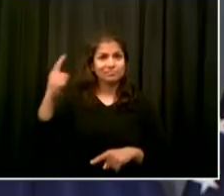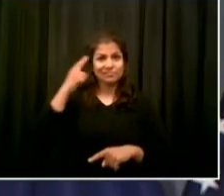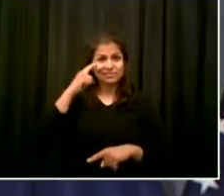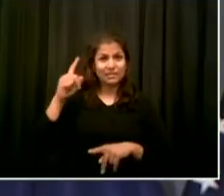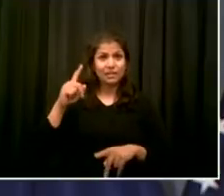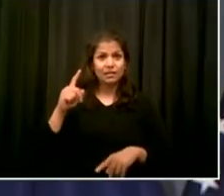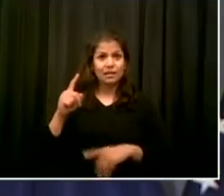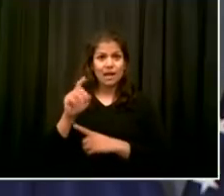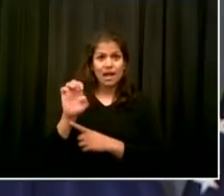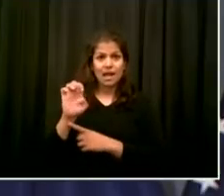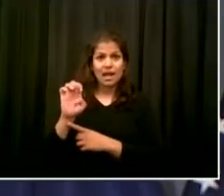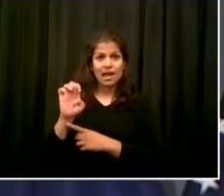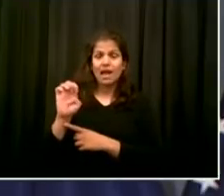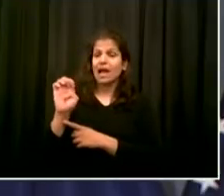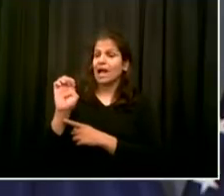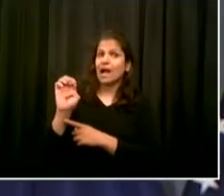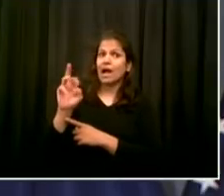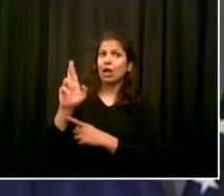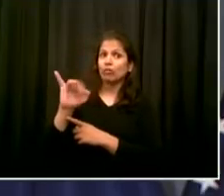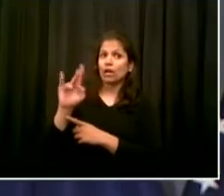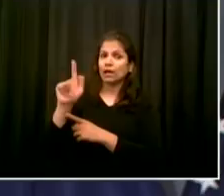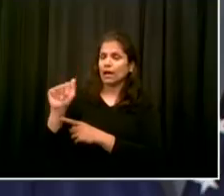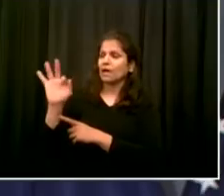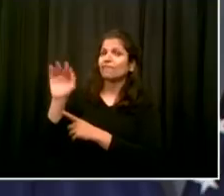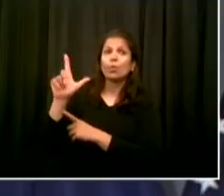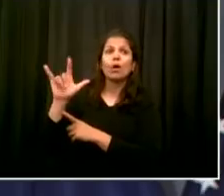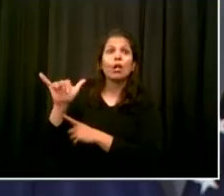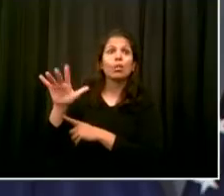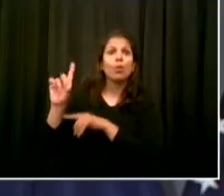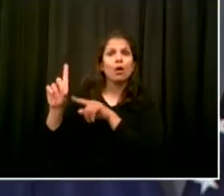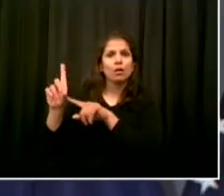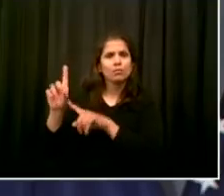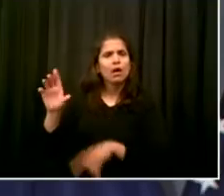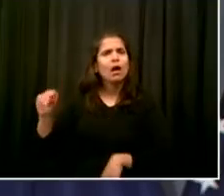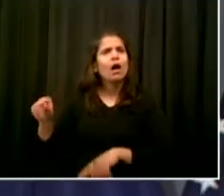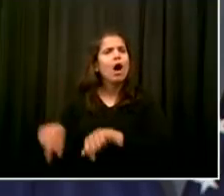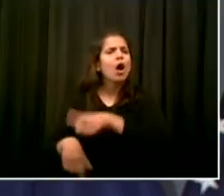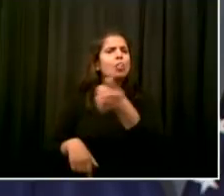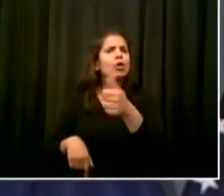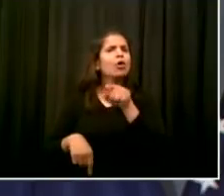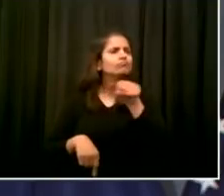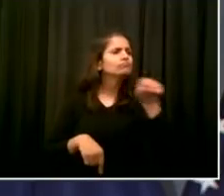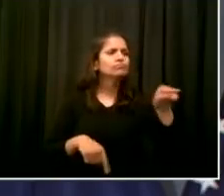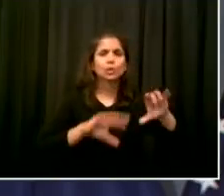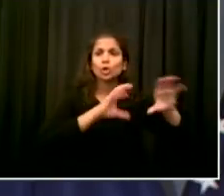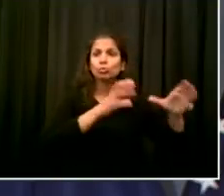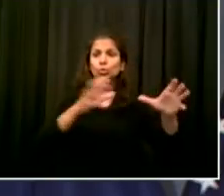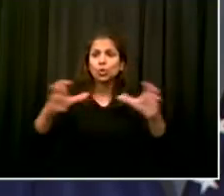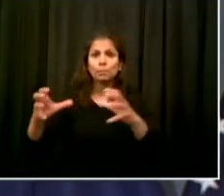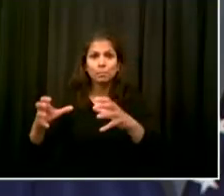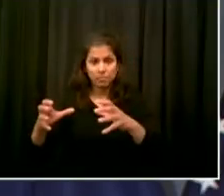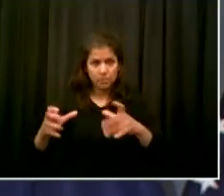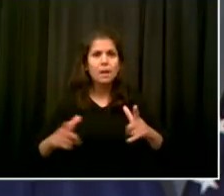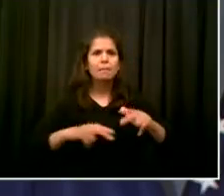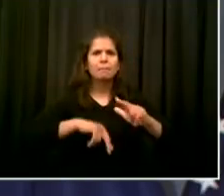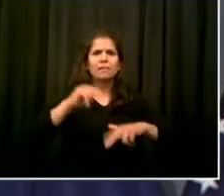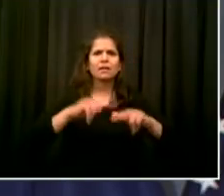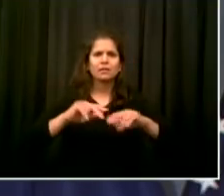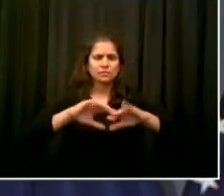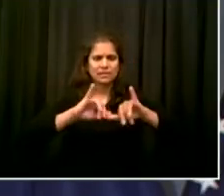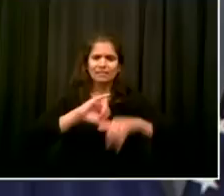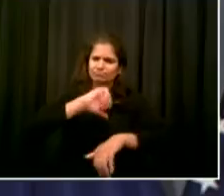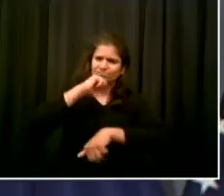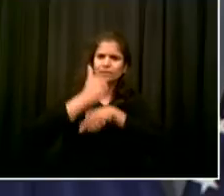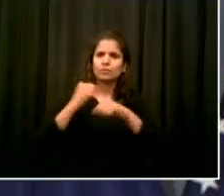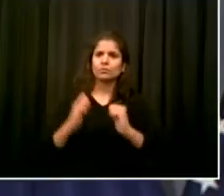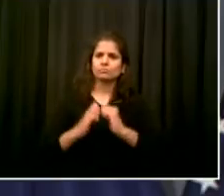and Lance Furtado and others who have helped us to build this system. But I'm even more thankful to my